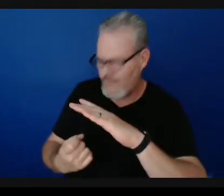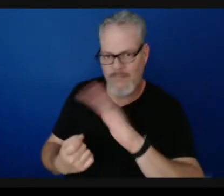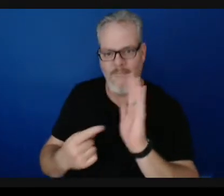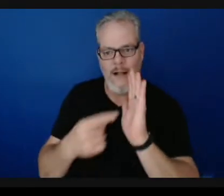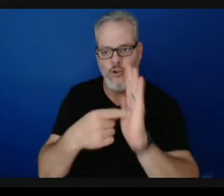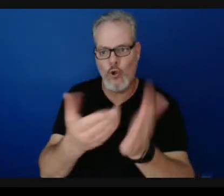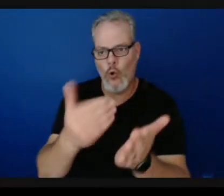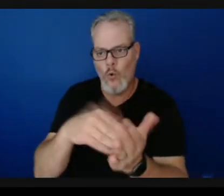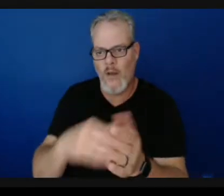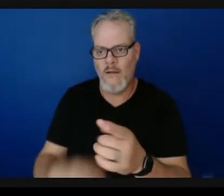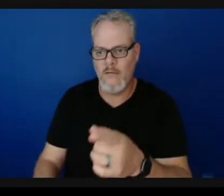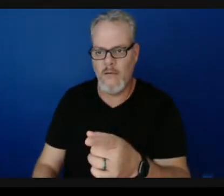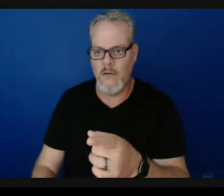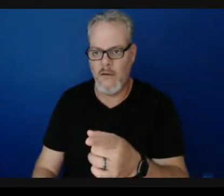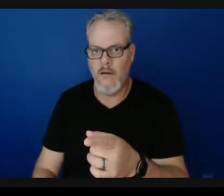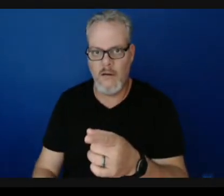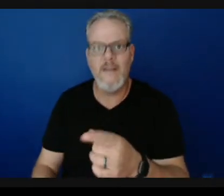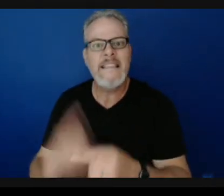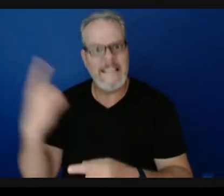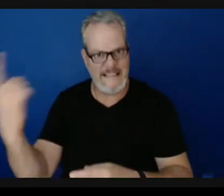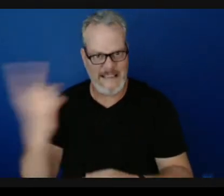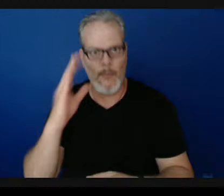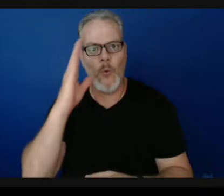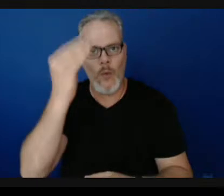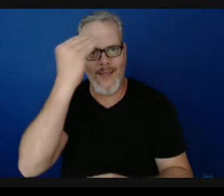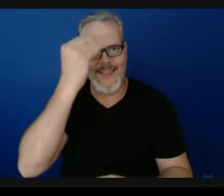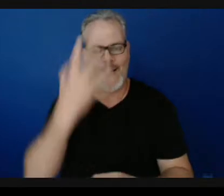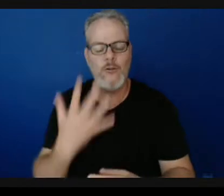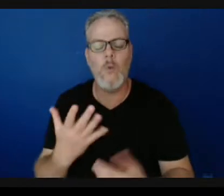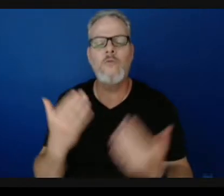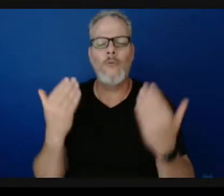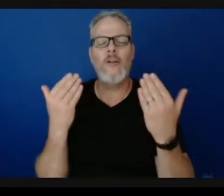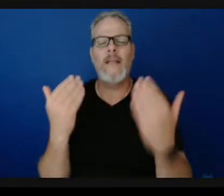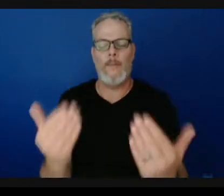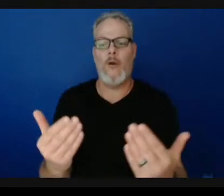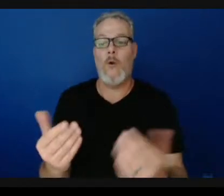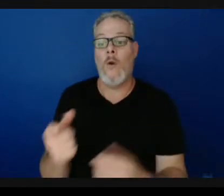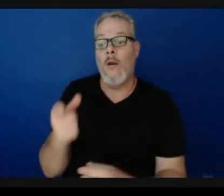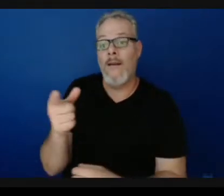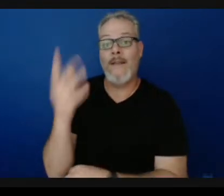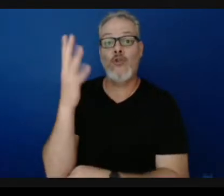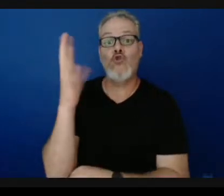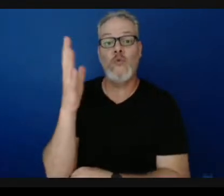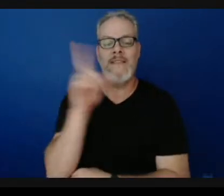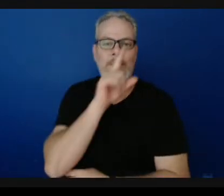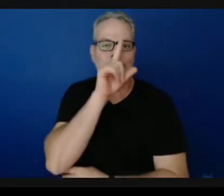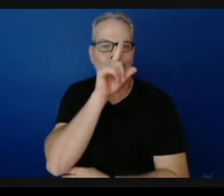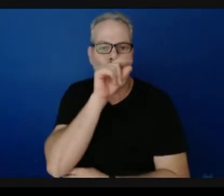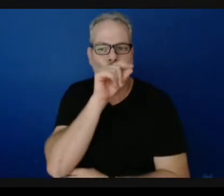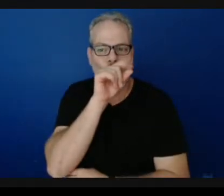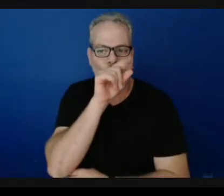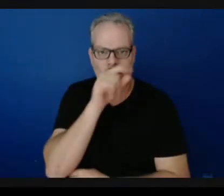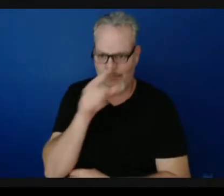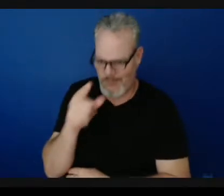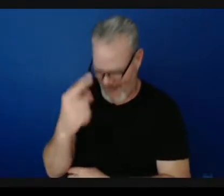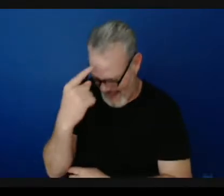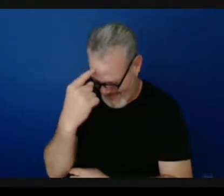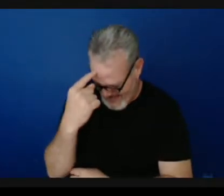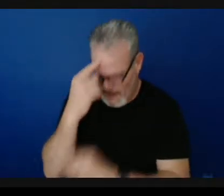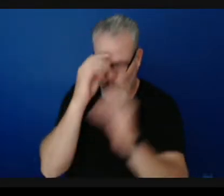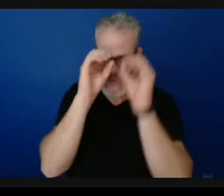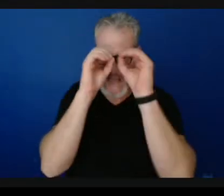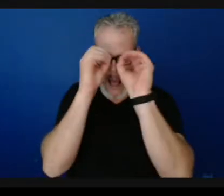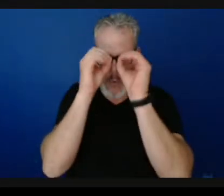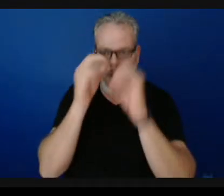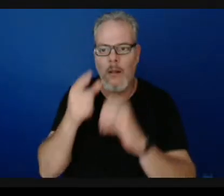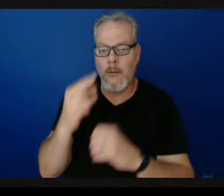is. Somebody's going to post it for us there. So we'll keep rolling here. So there's the tree and the bird, and which I'm pretty sure was the owl. Beautiful